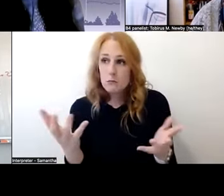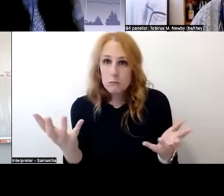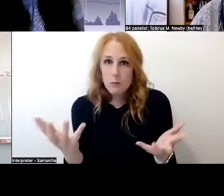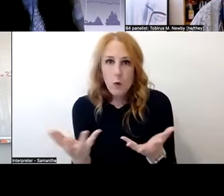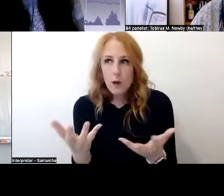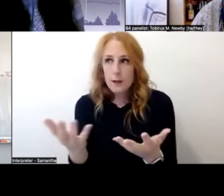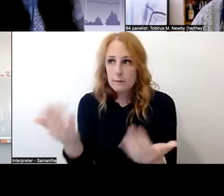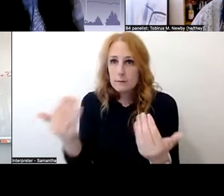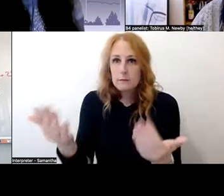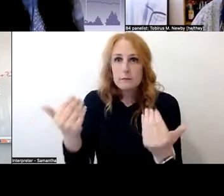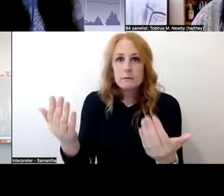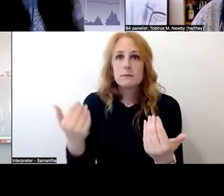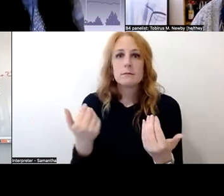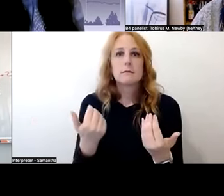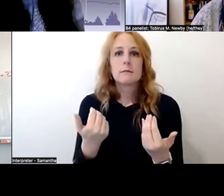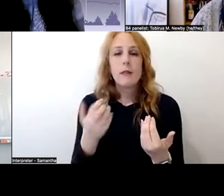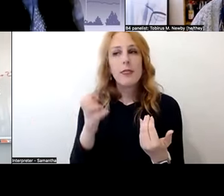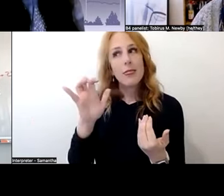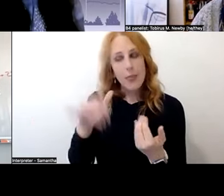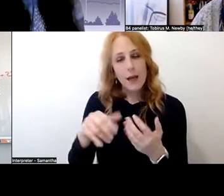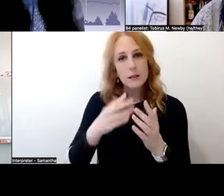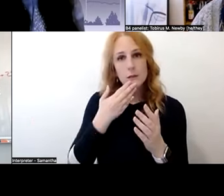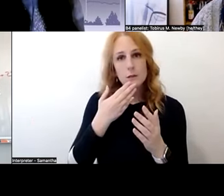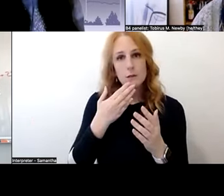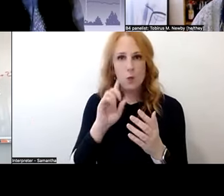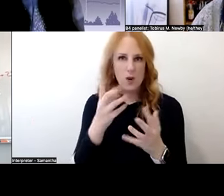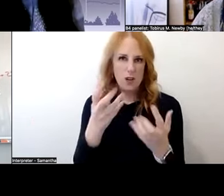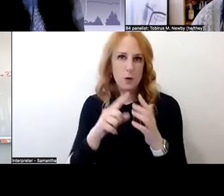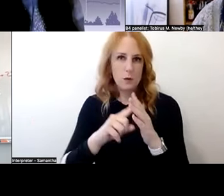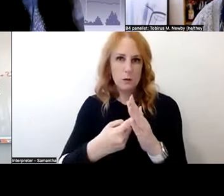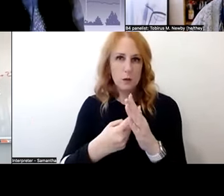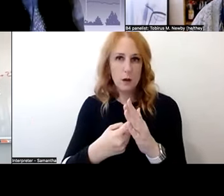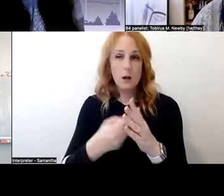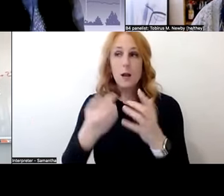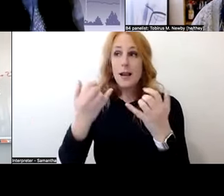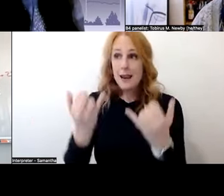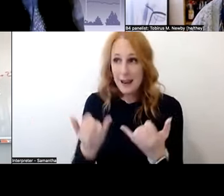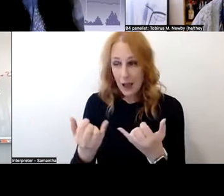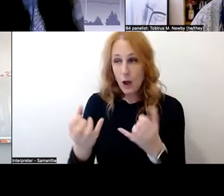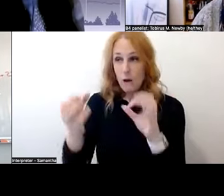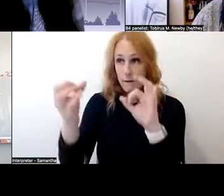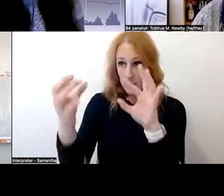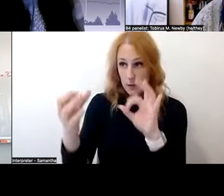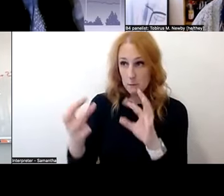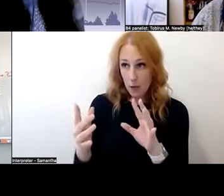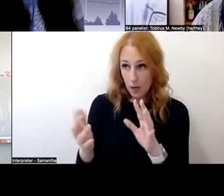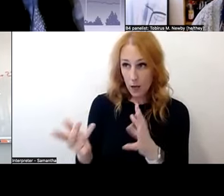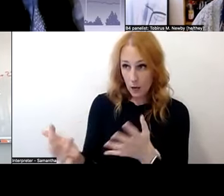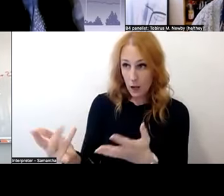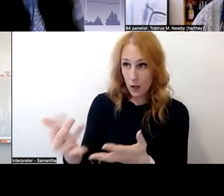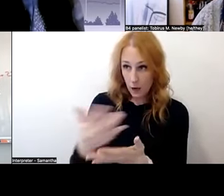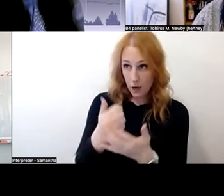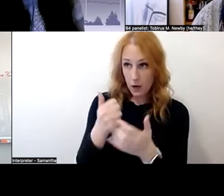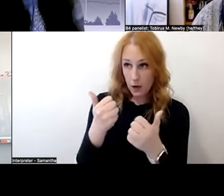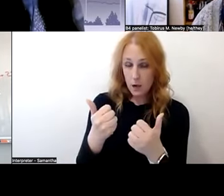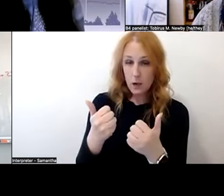in my mind, that's where you start. And once you are there, commit to really heeding the word of communities and